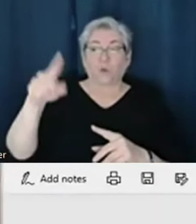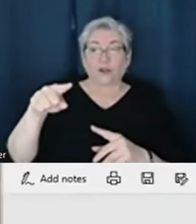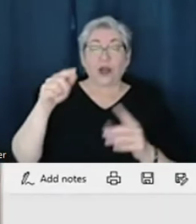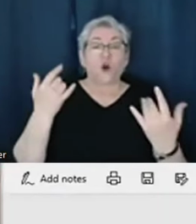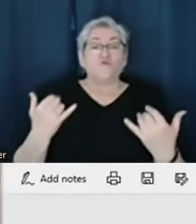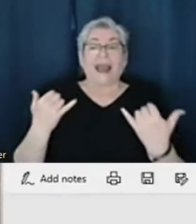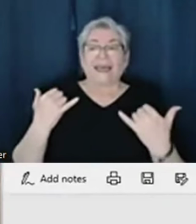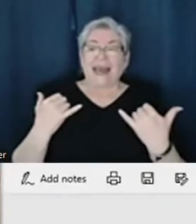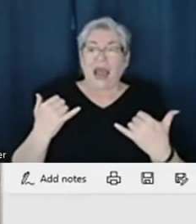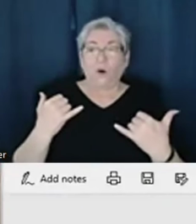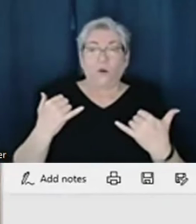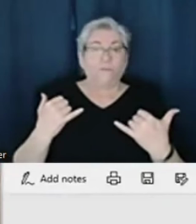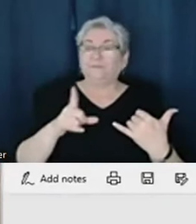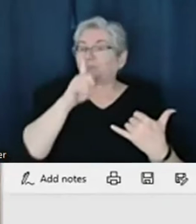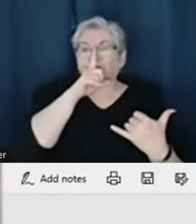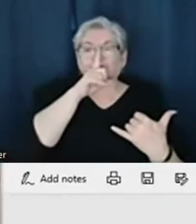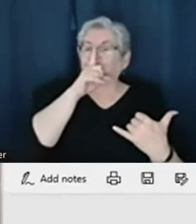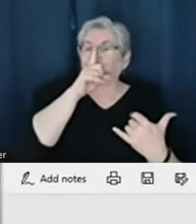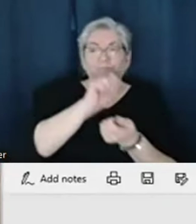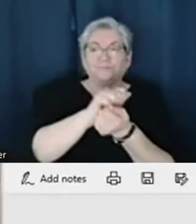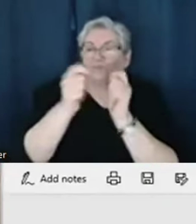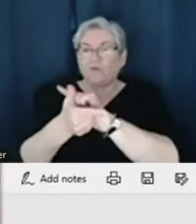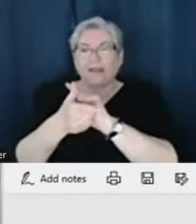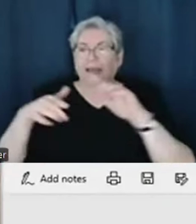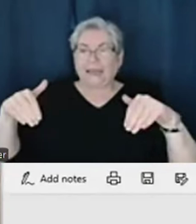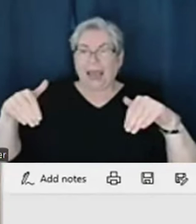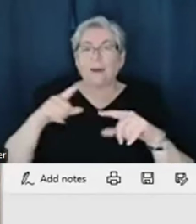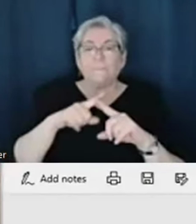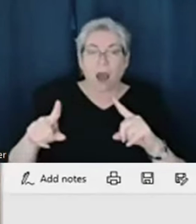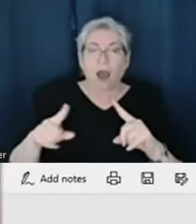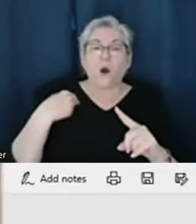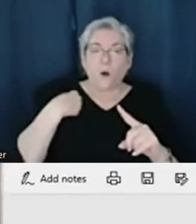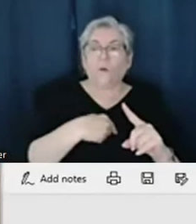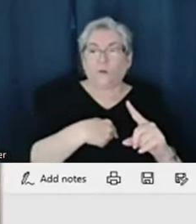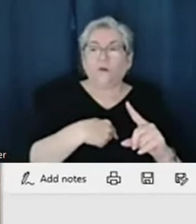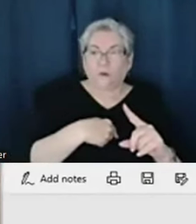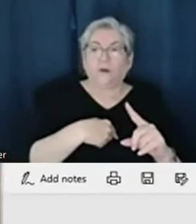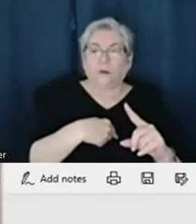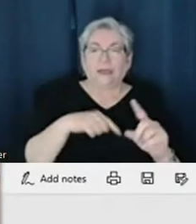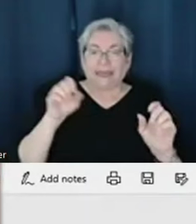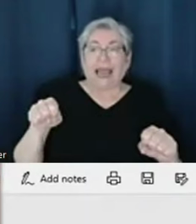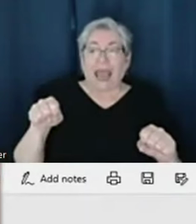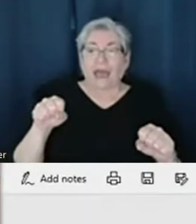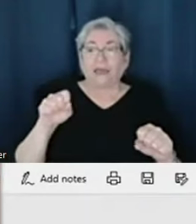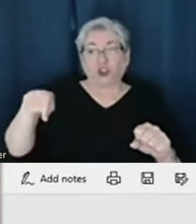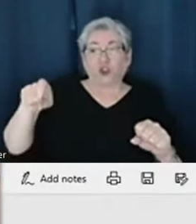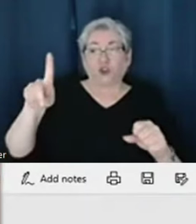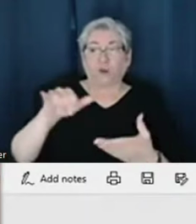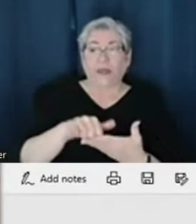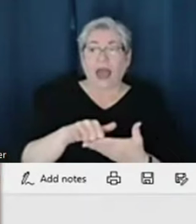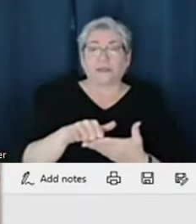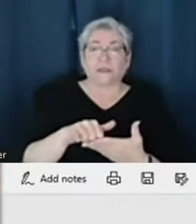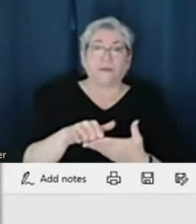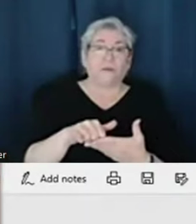been translated, but that is something that we can and should do. And so what we'll